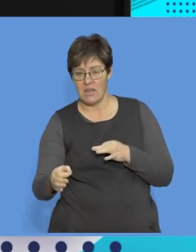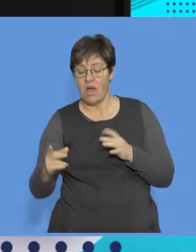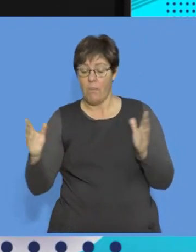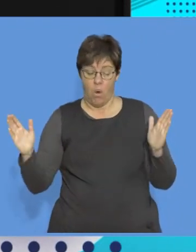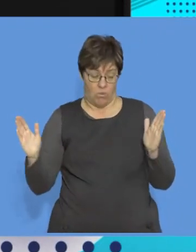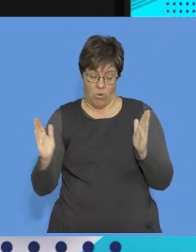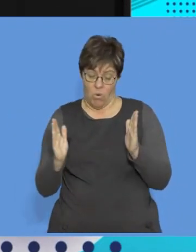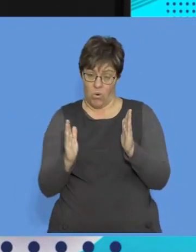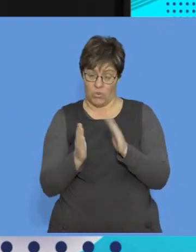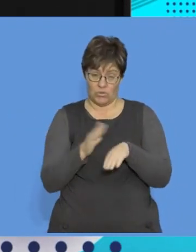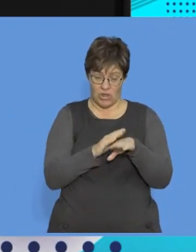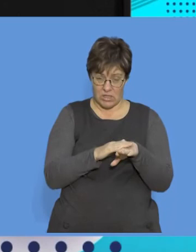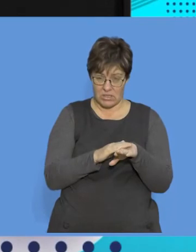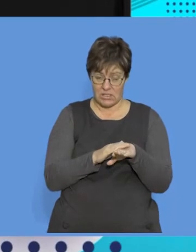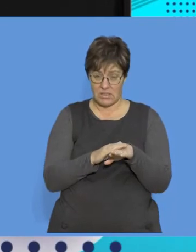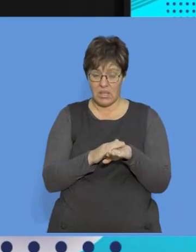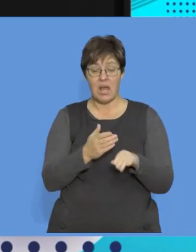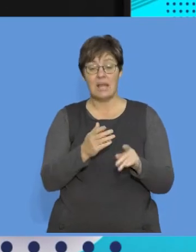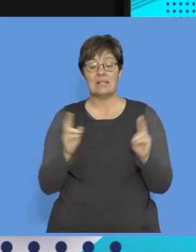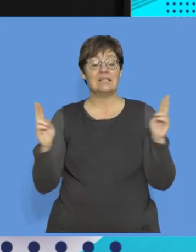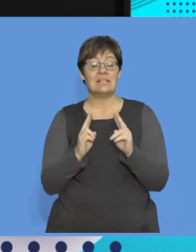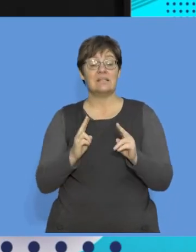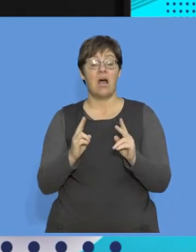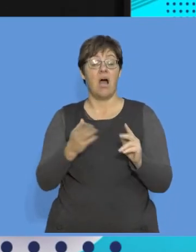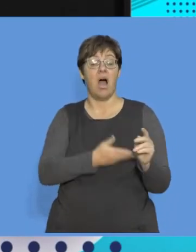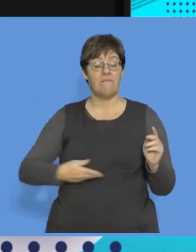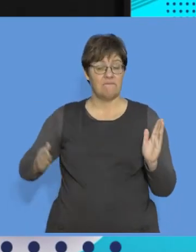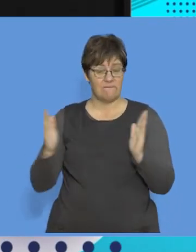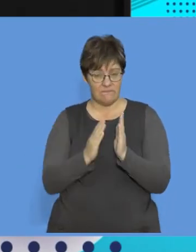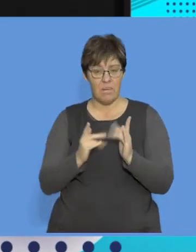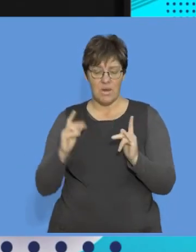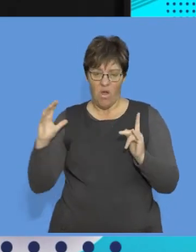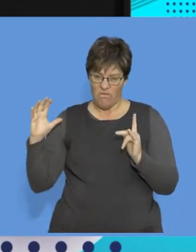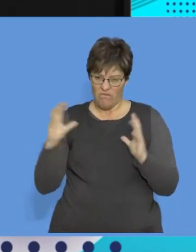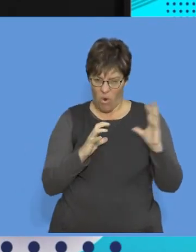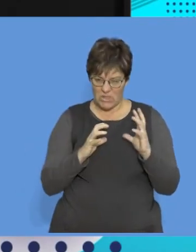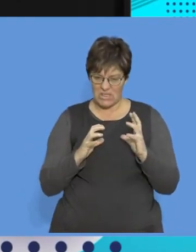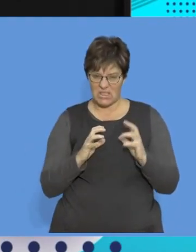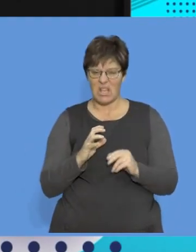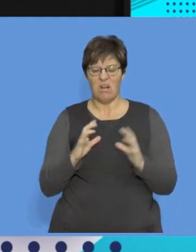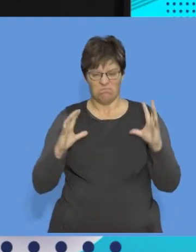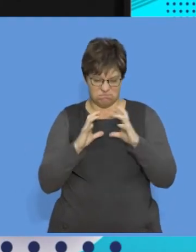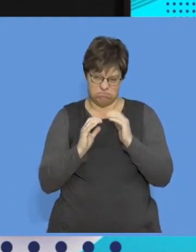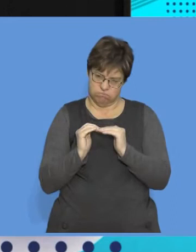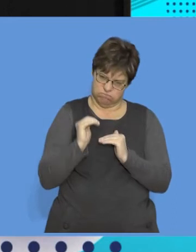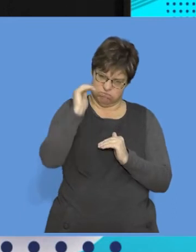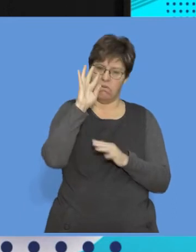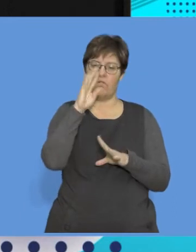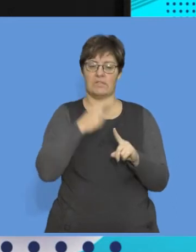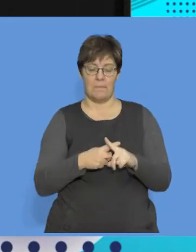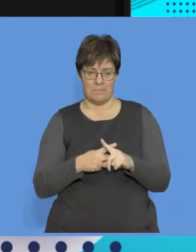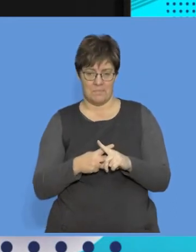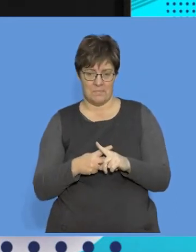closer together, if you halve the distance, you're going to increase the force by 4 times, because it's